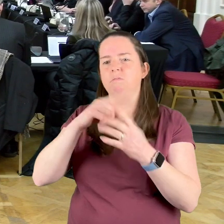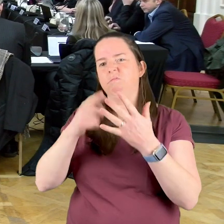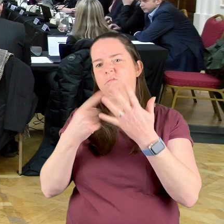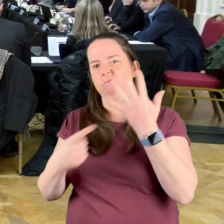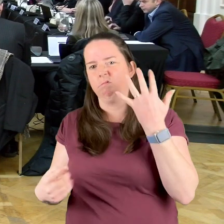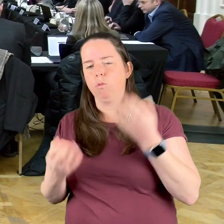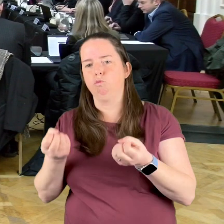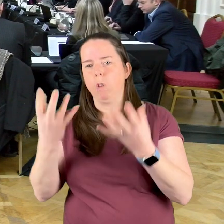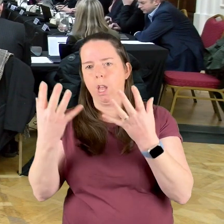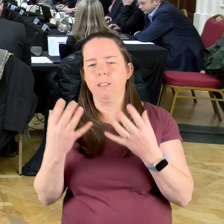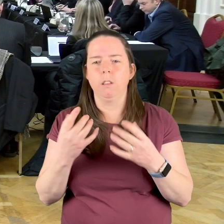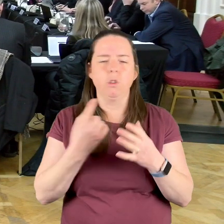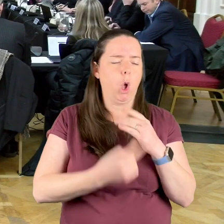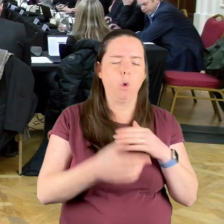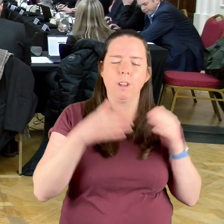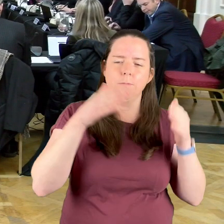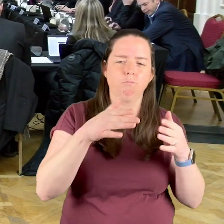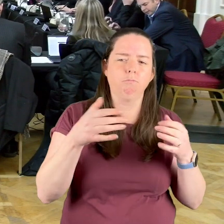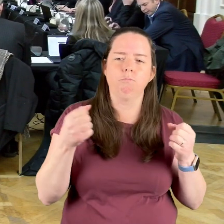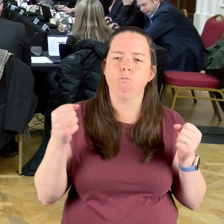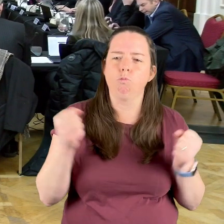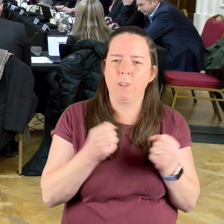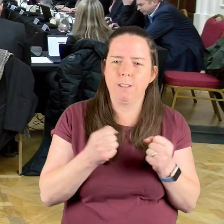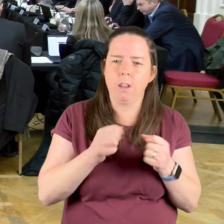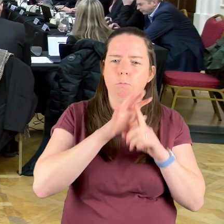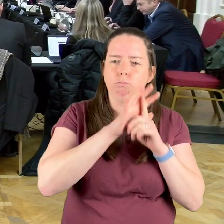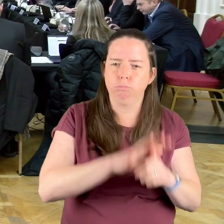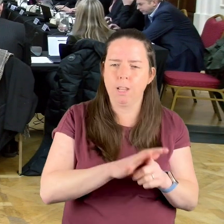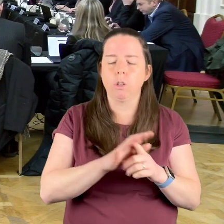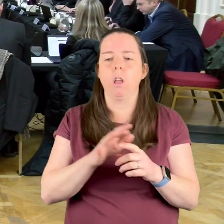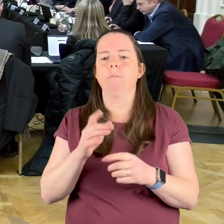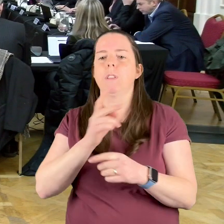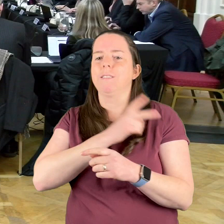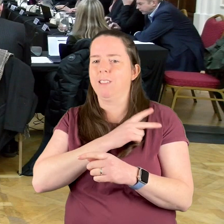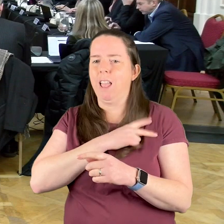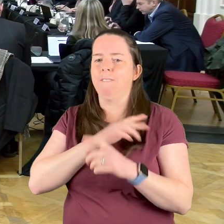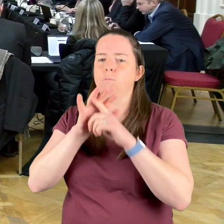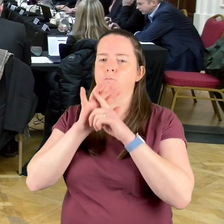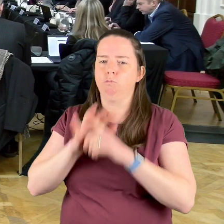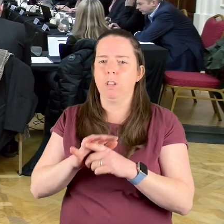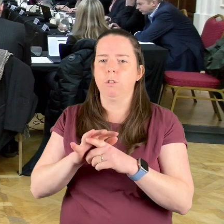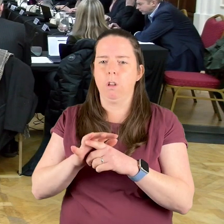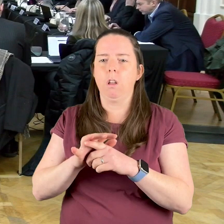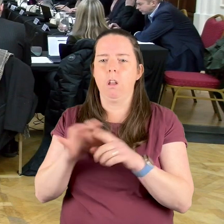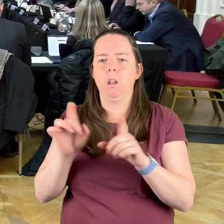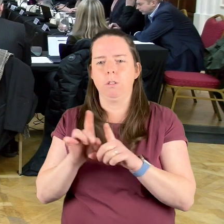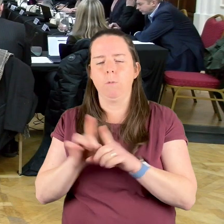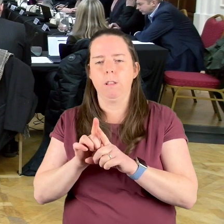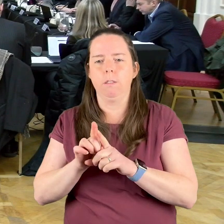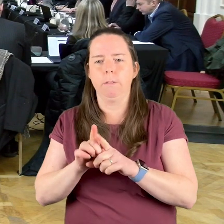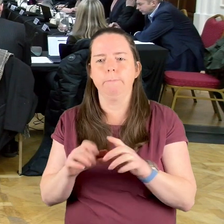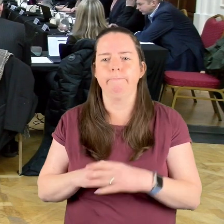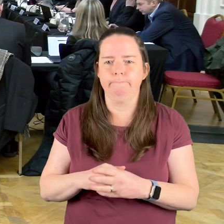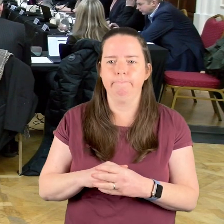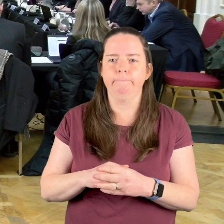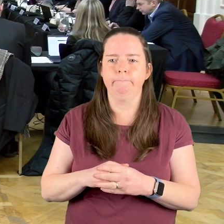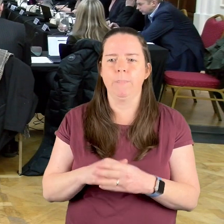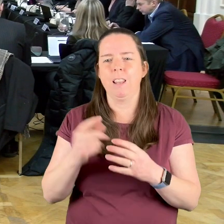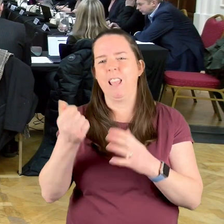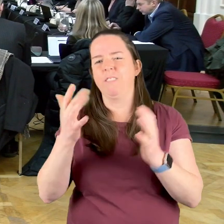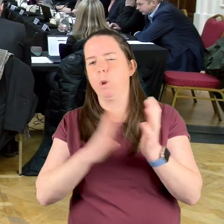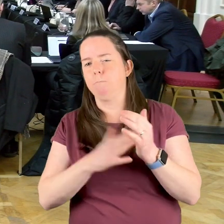as well. So it's not going to be just the pressure of winter. It's going to be pressure of workforce that we're going to be dealing with in the next